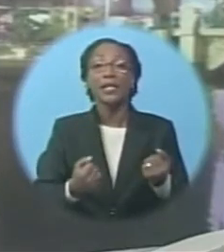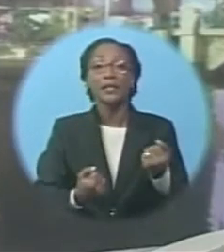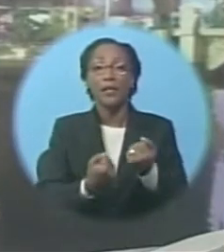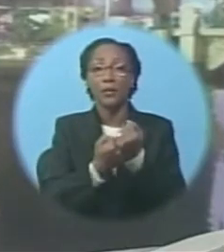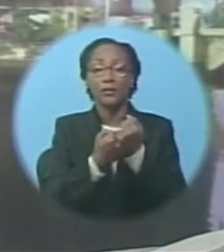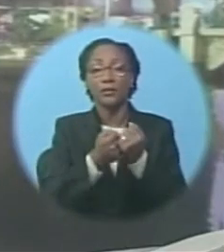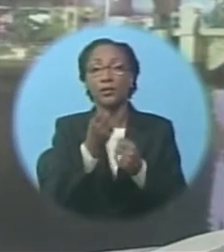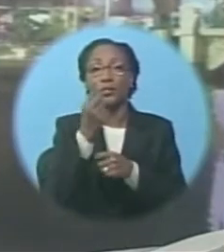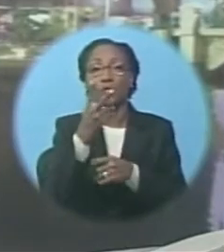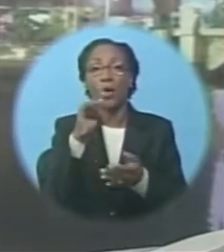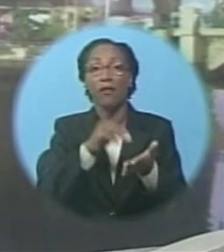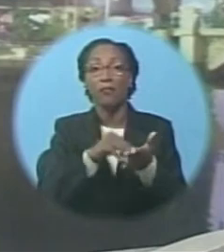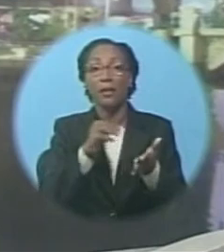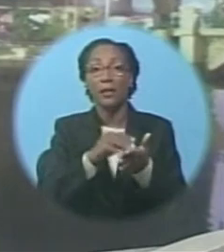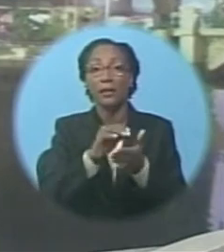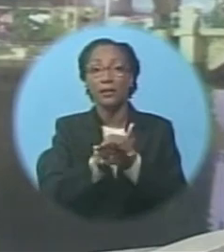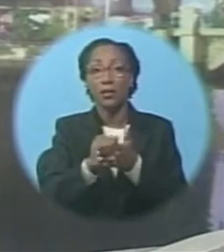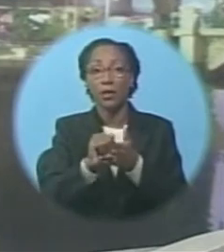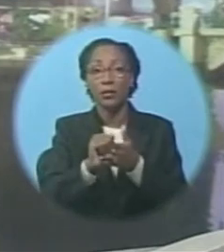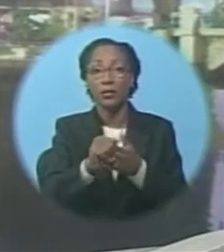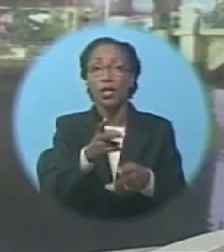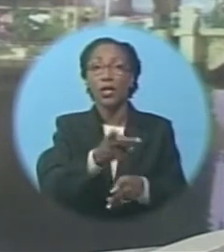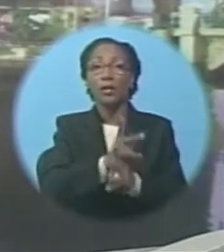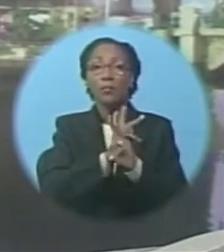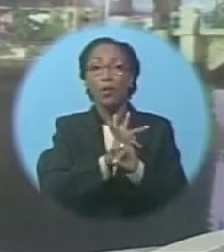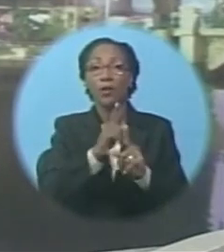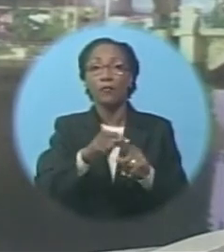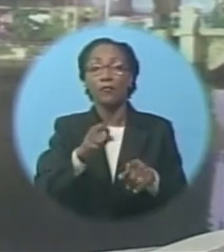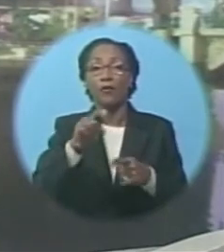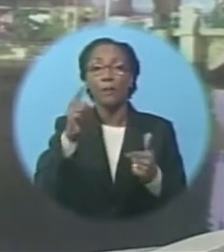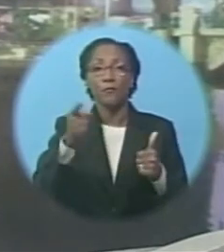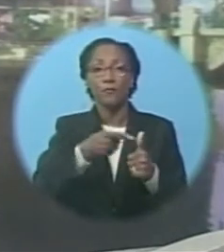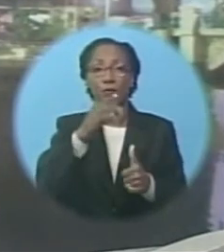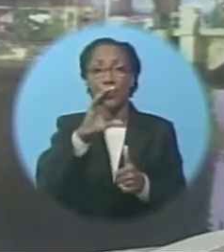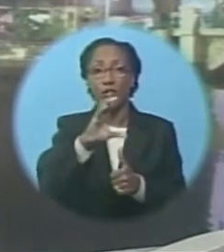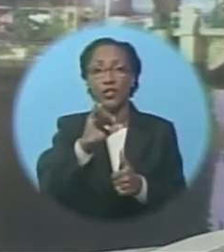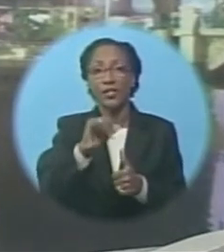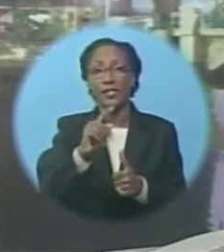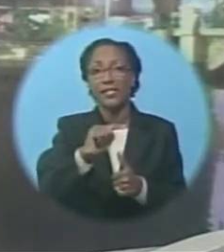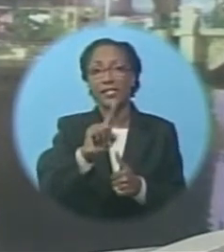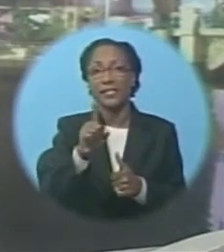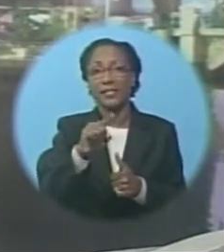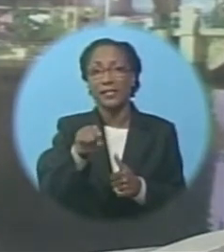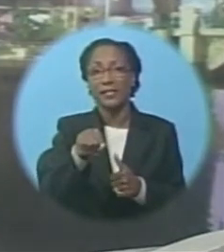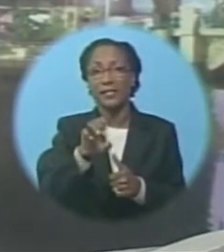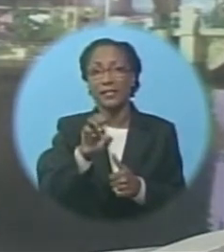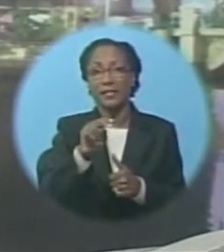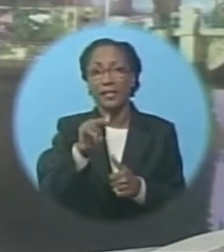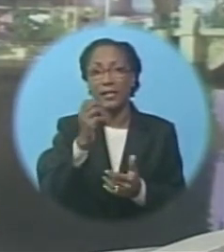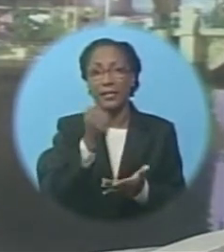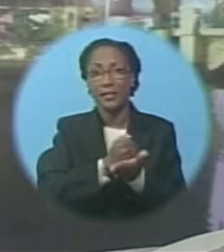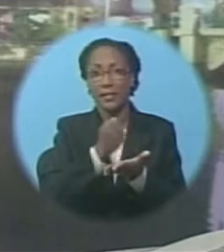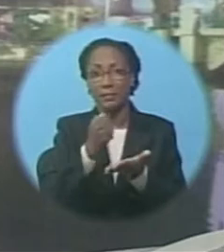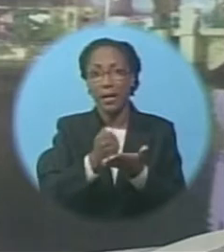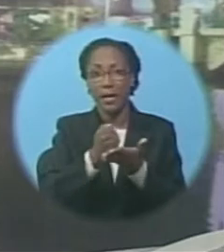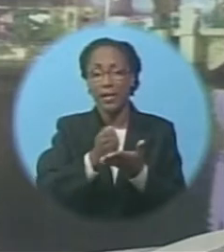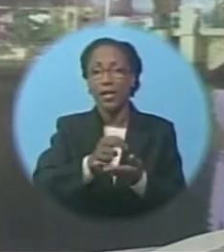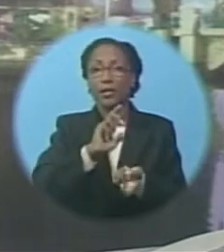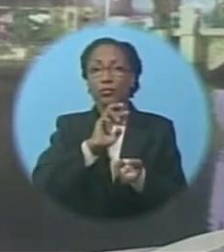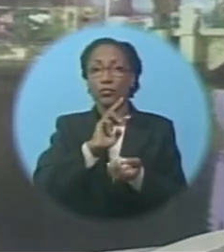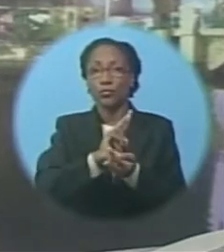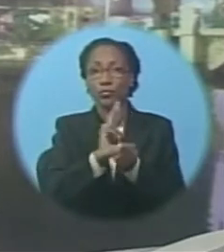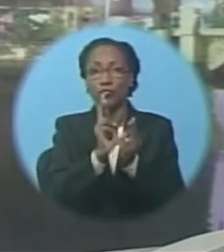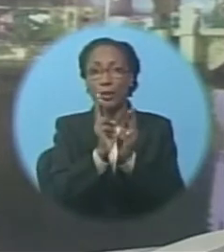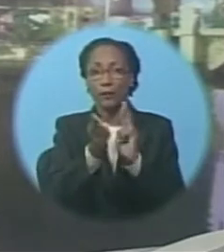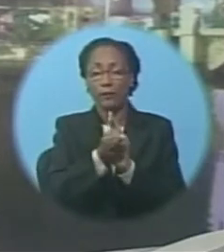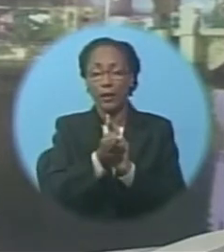fact guarantee the $12 million to be borrowed from First Citizens Bank for renovations of the Hilton Barbados Hotel. Finance Minister